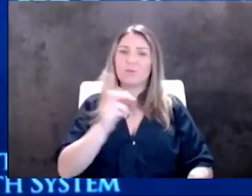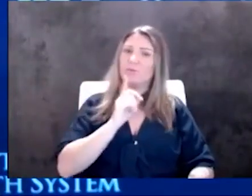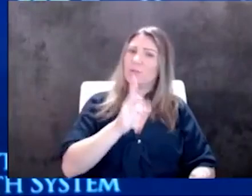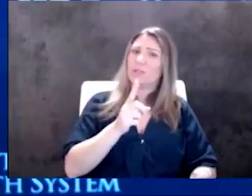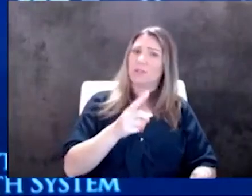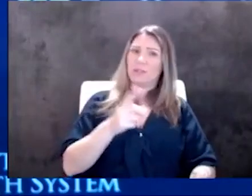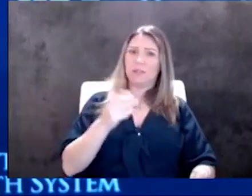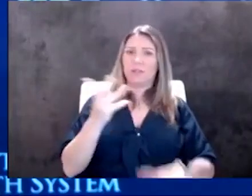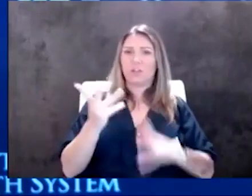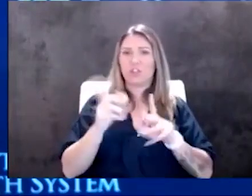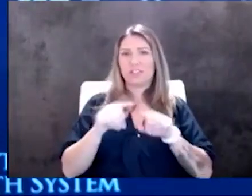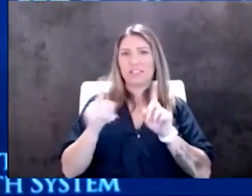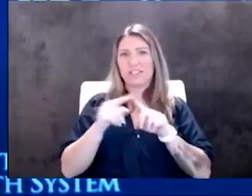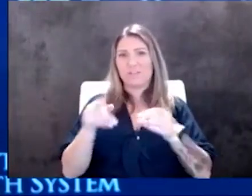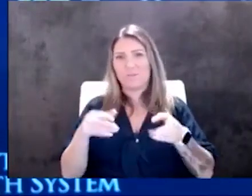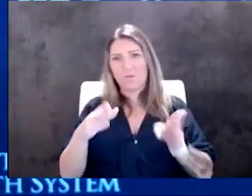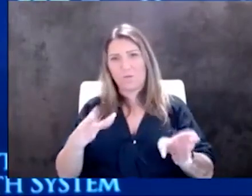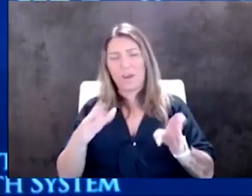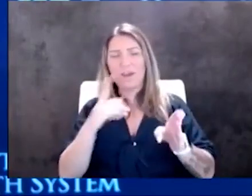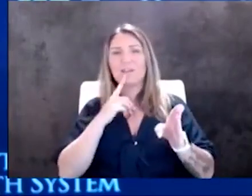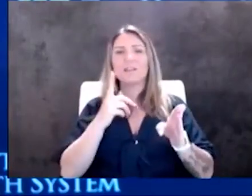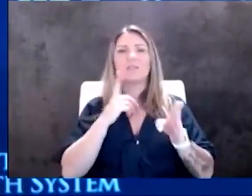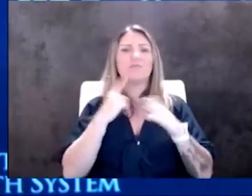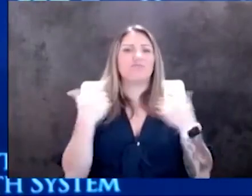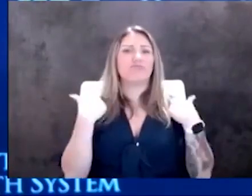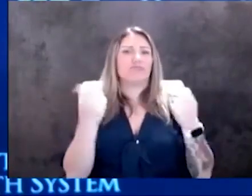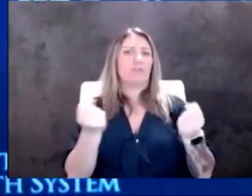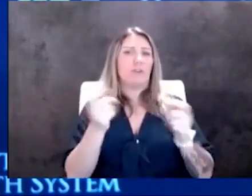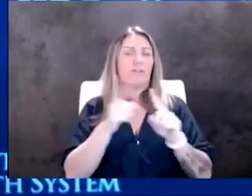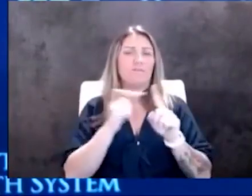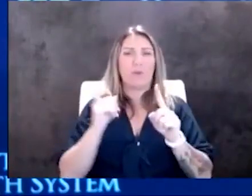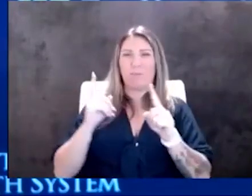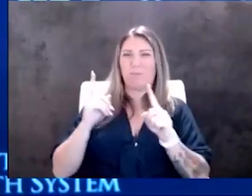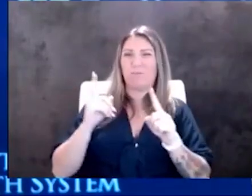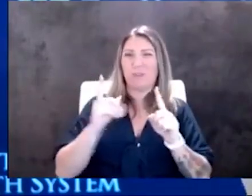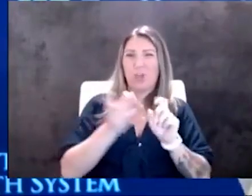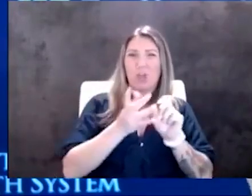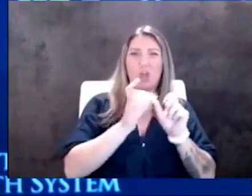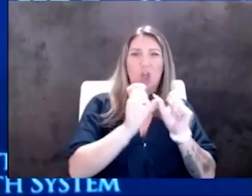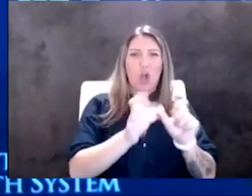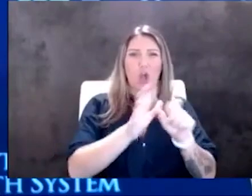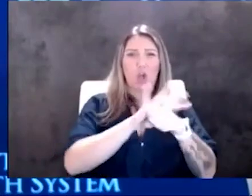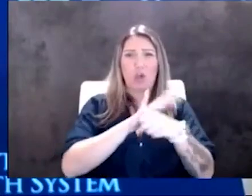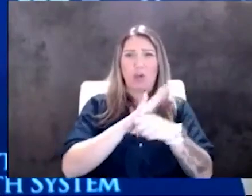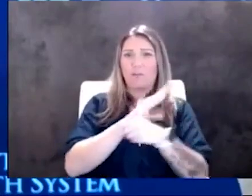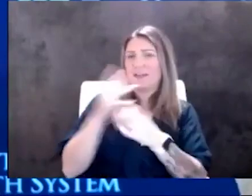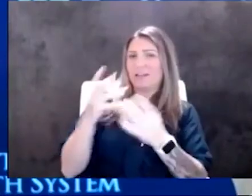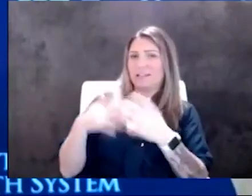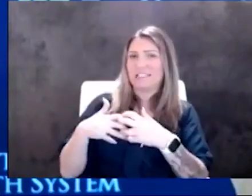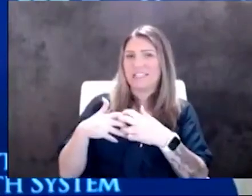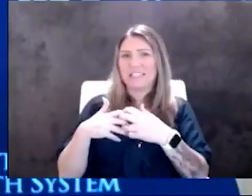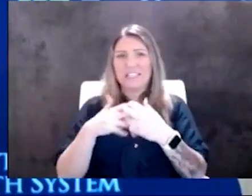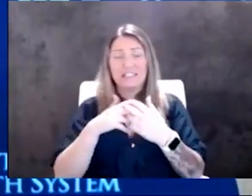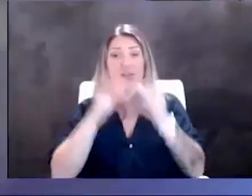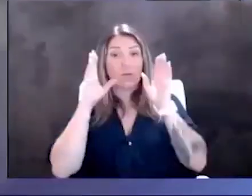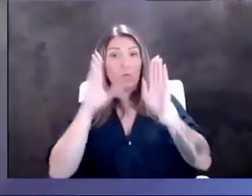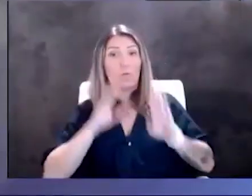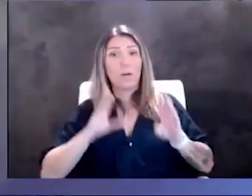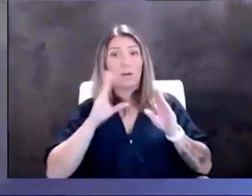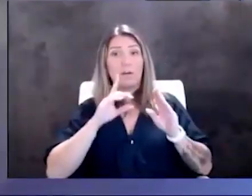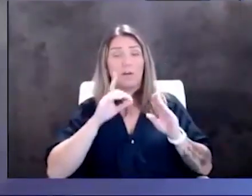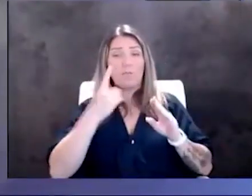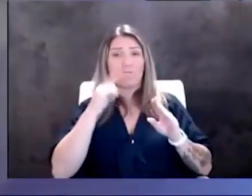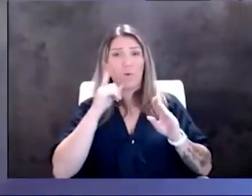different way to recover from long COVID than the device oriented ways. This is really great for more anatomic specific areas, right? Absolutely